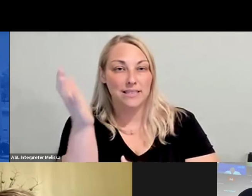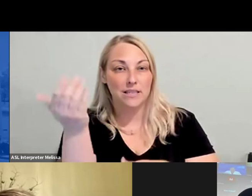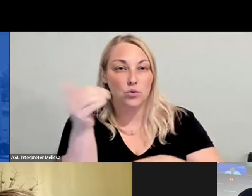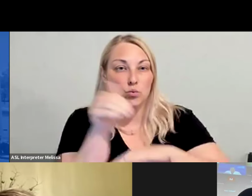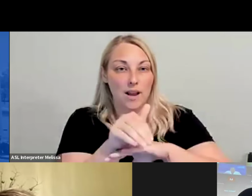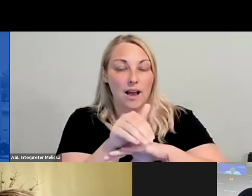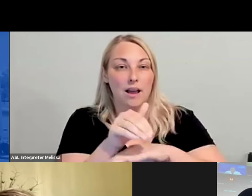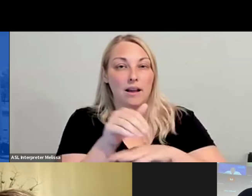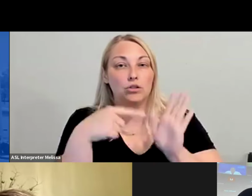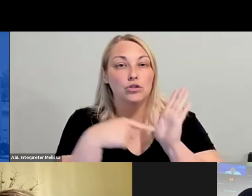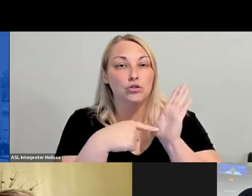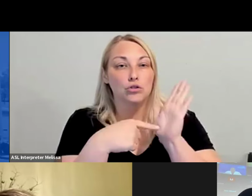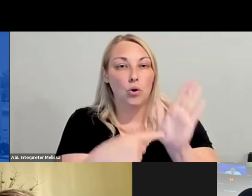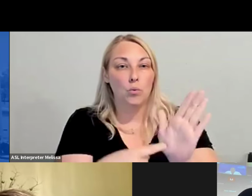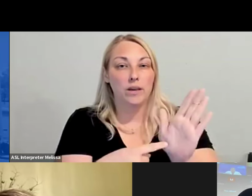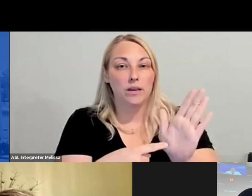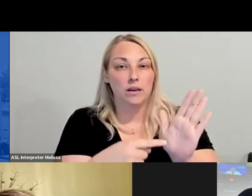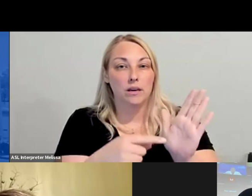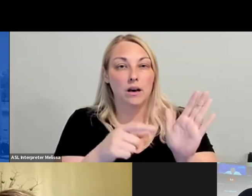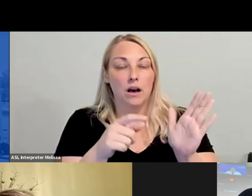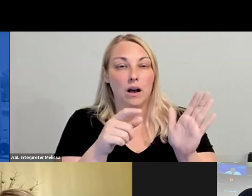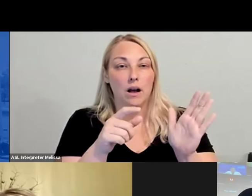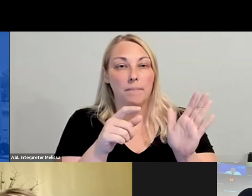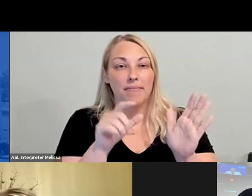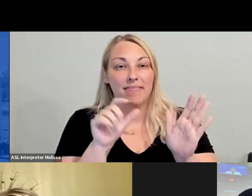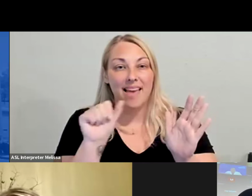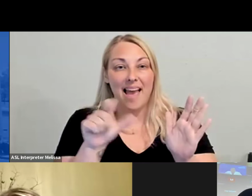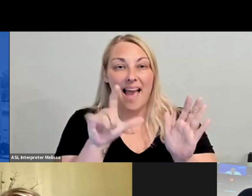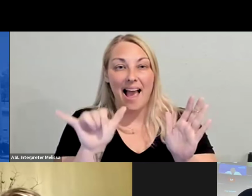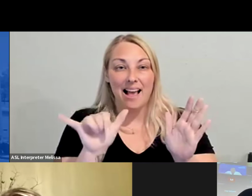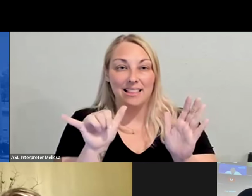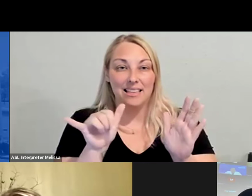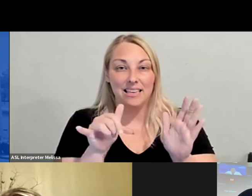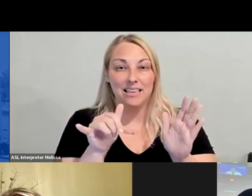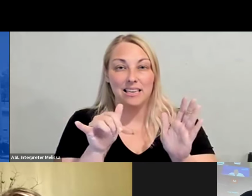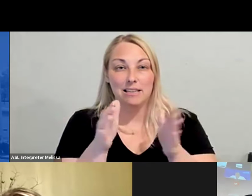showing the alley being